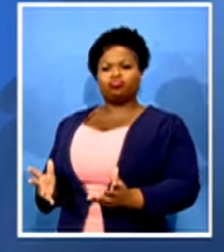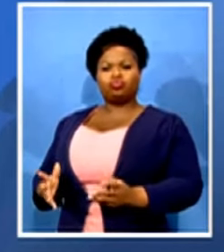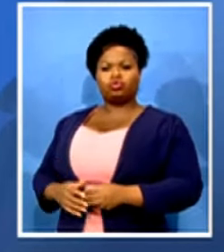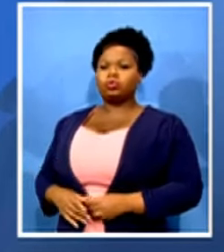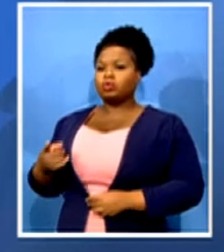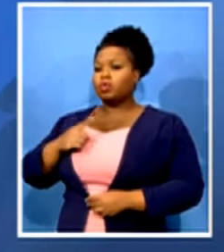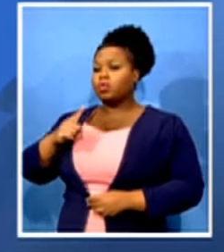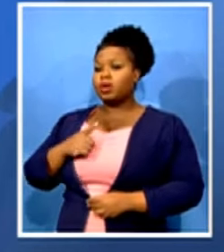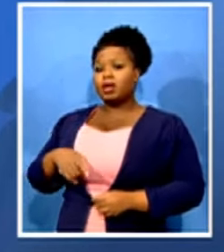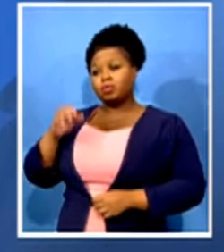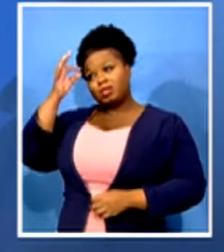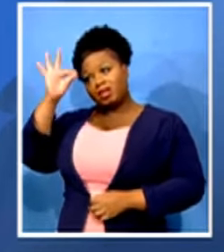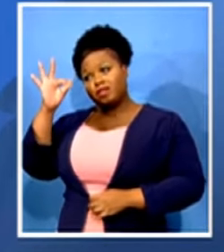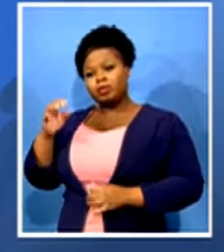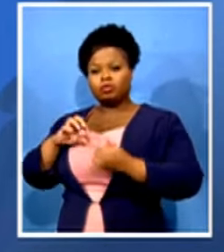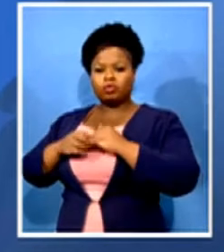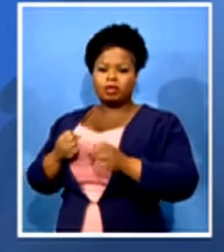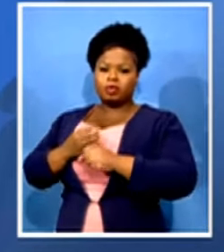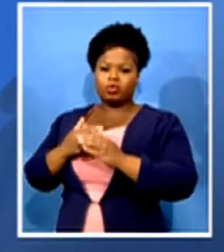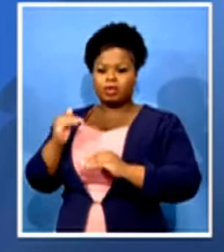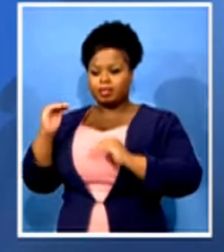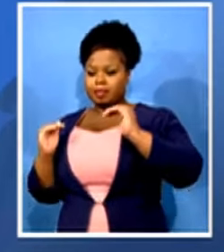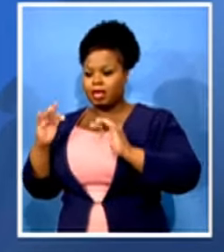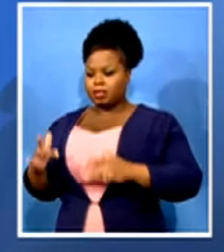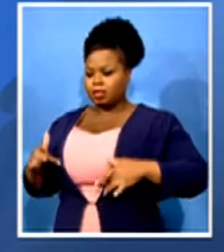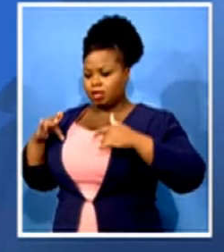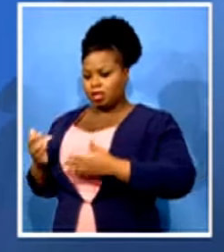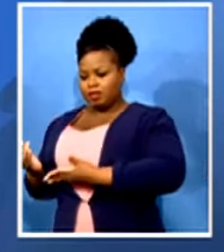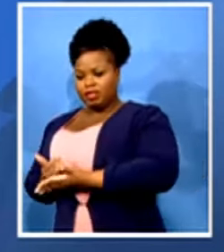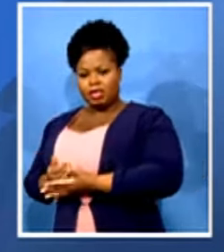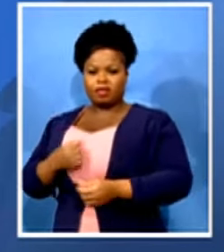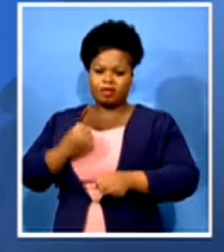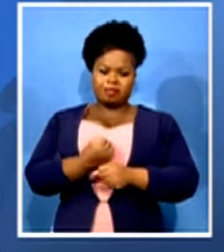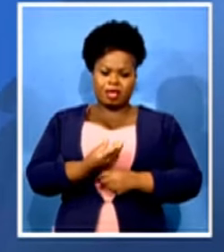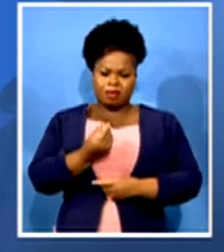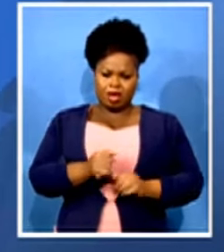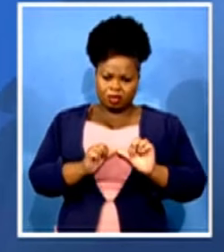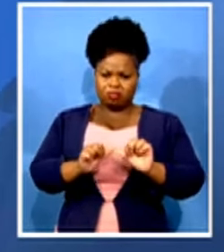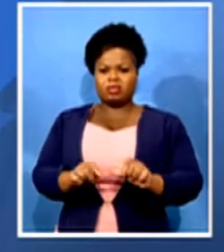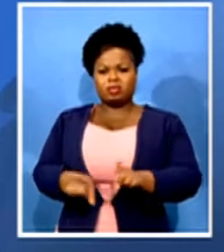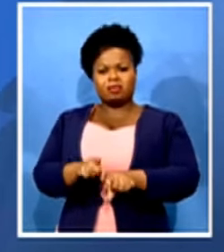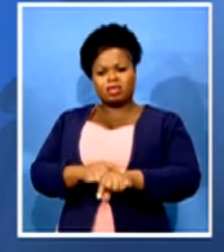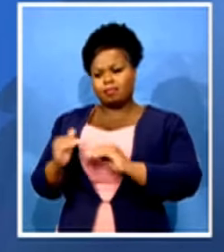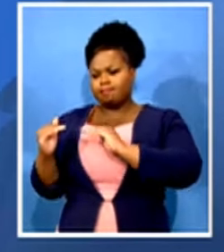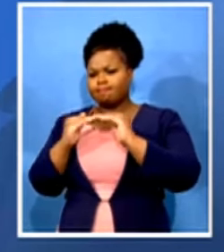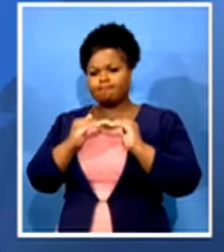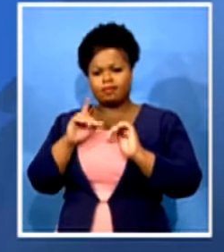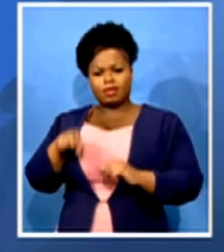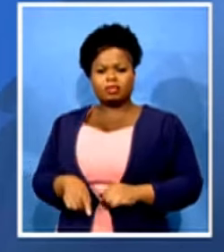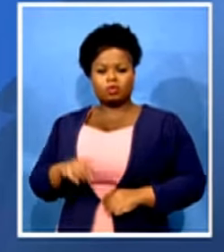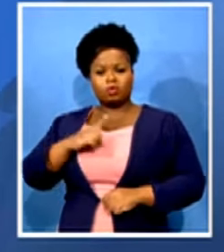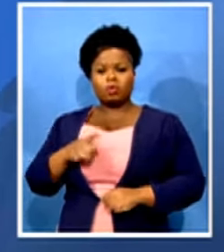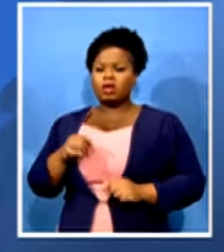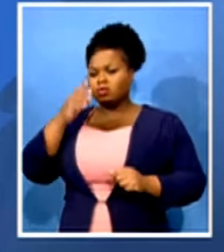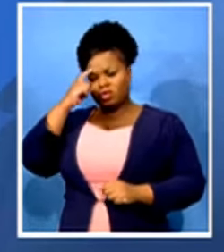livelihoods. We are in full support to bring down the curve. We're in full support to adhere to the protocols and regulations. But in return, government also needs to work